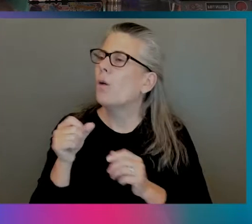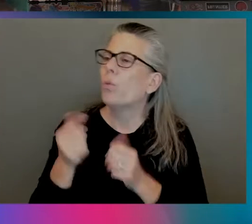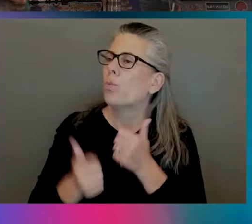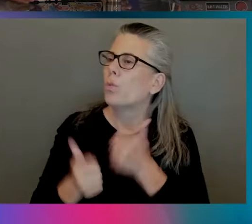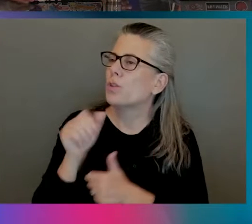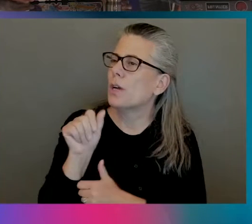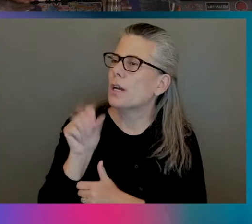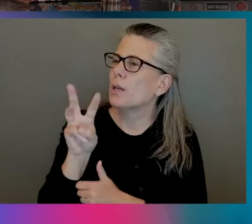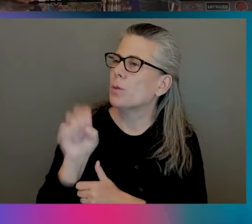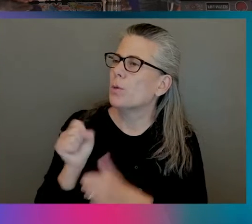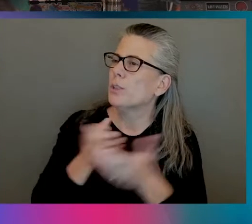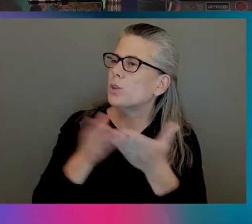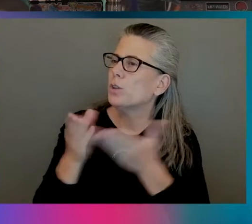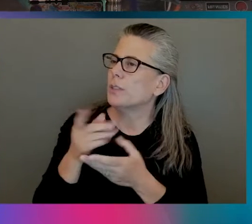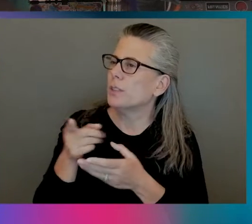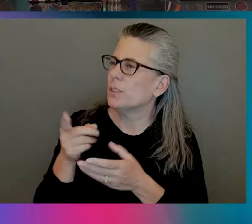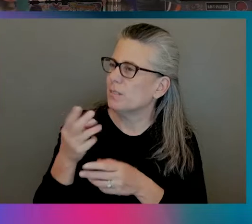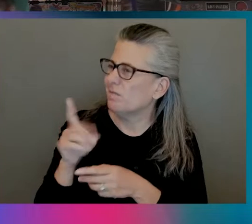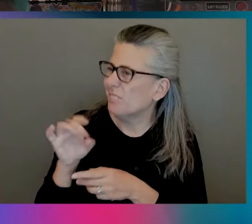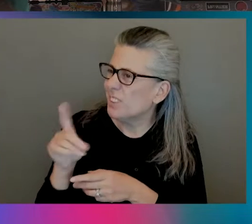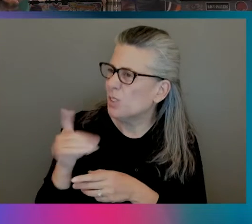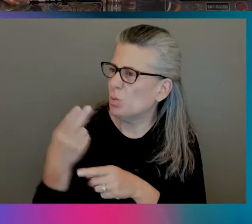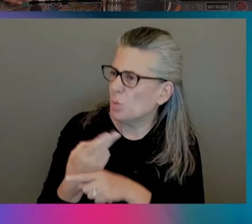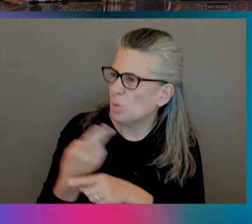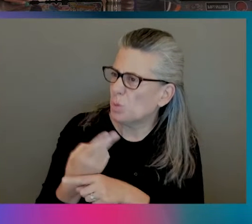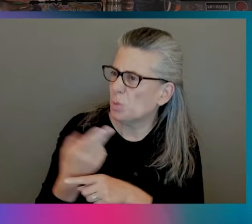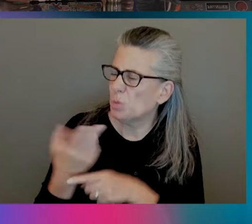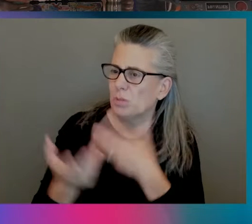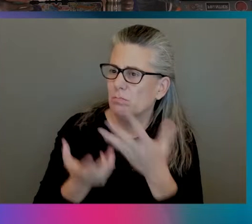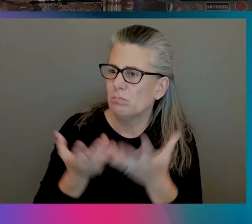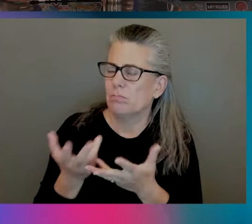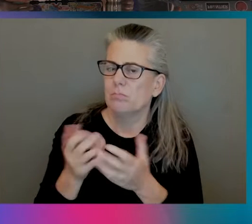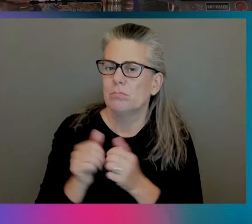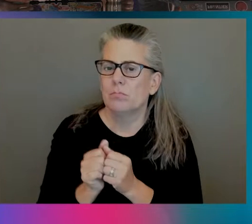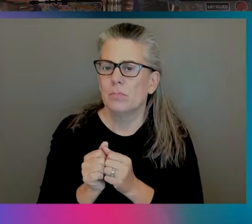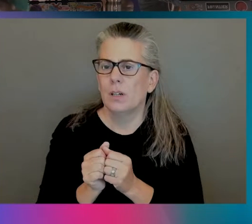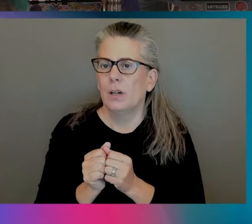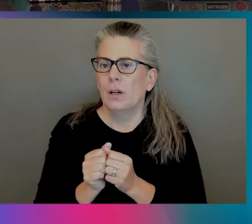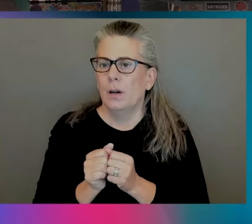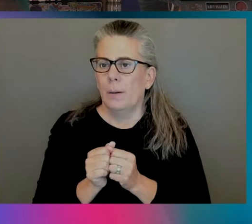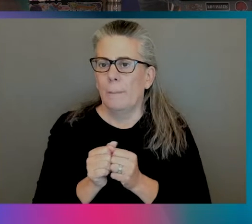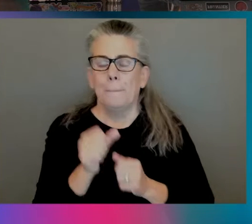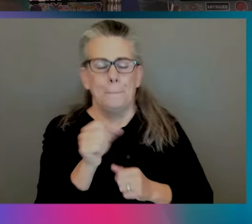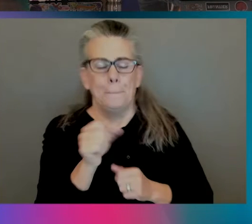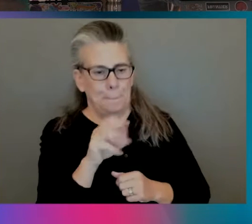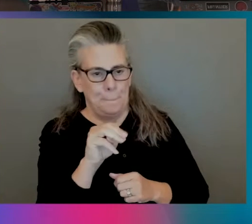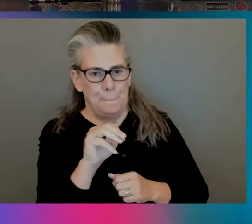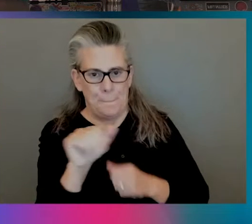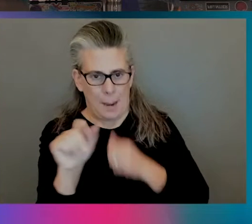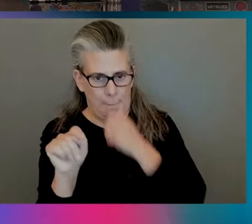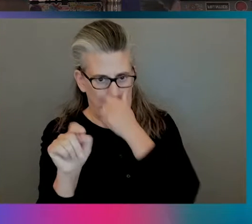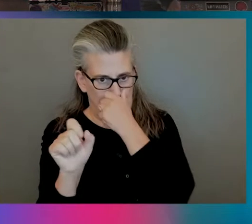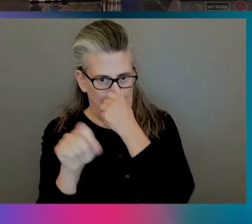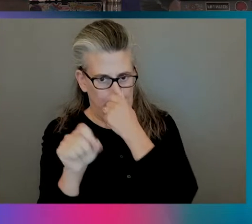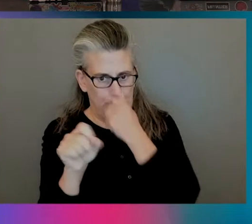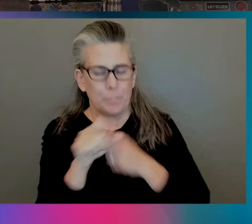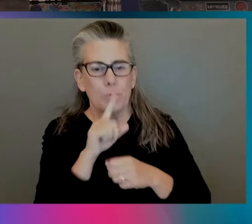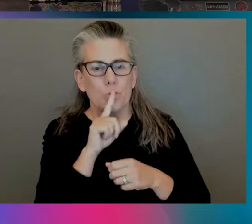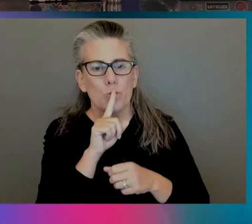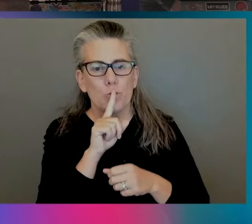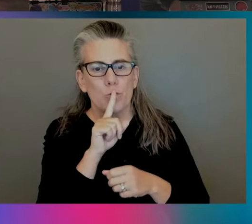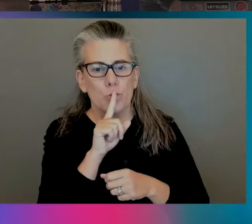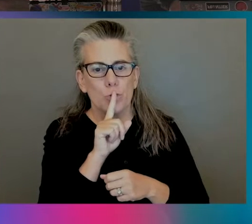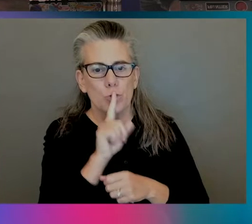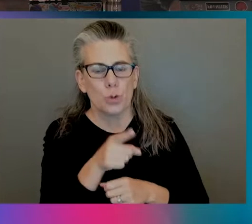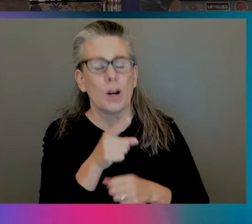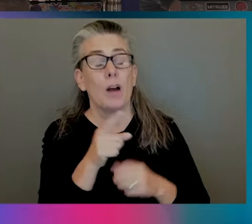have to bring in the host that kind of help with that? I mean, guests with that. Yeah, absolutely. So at the core, we're